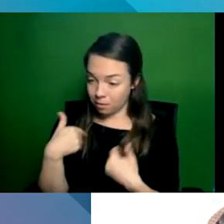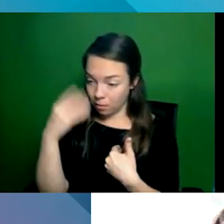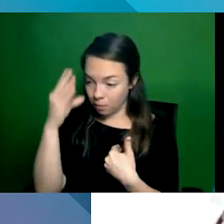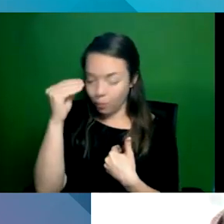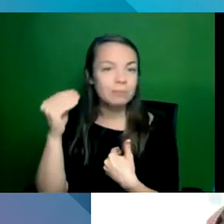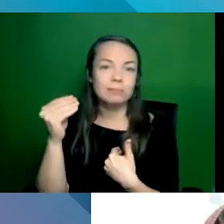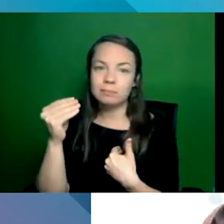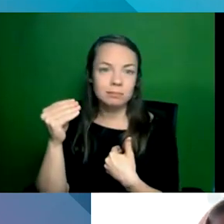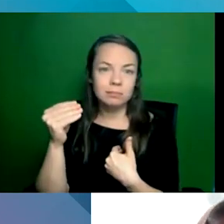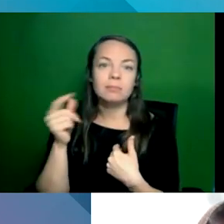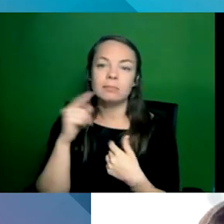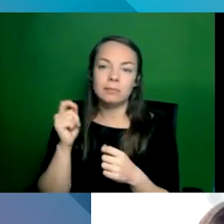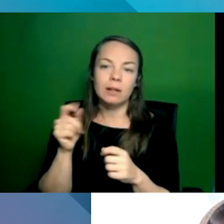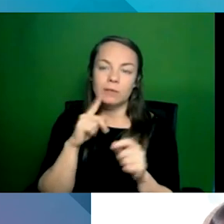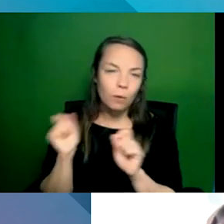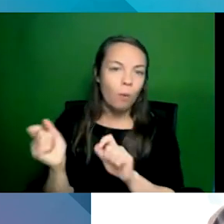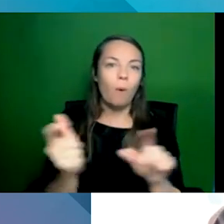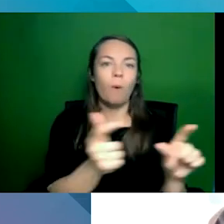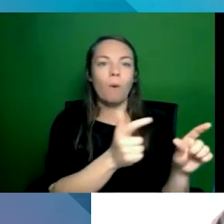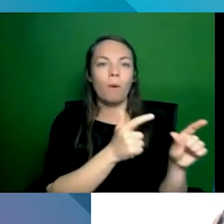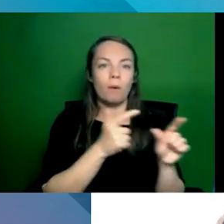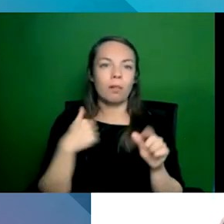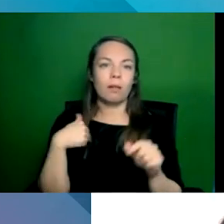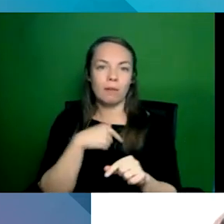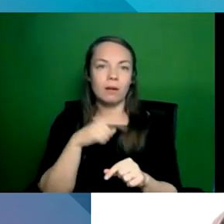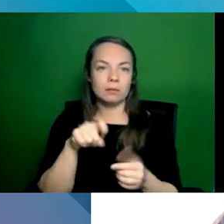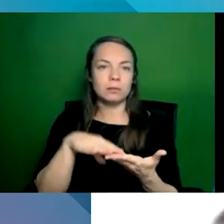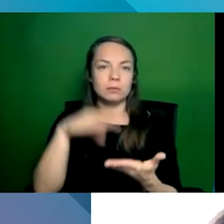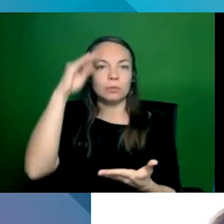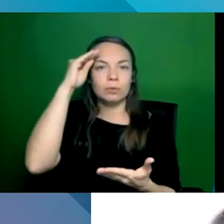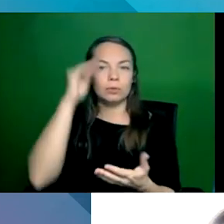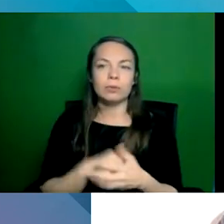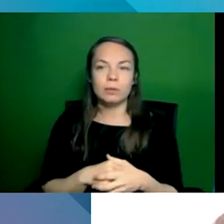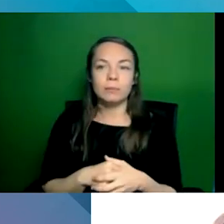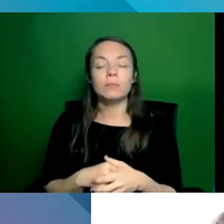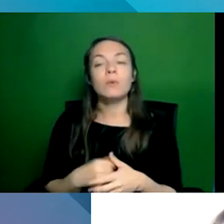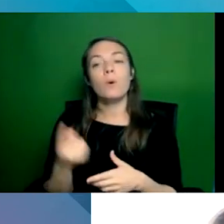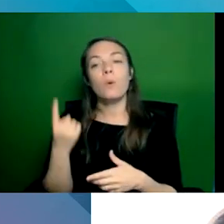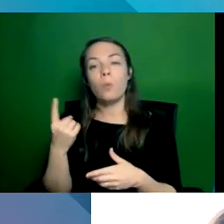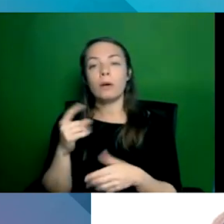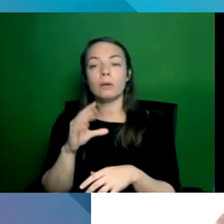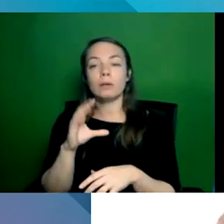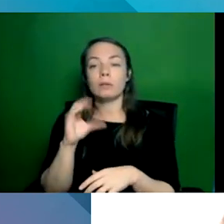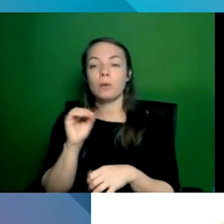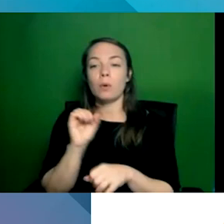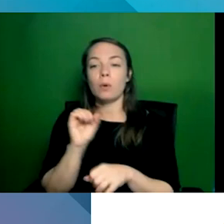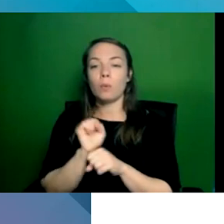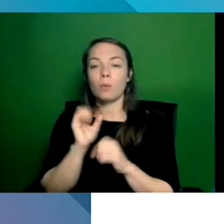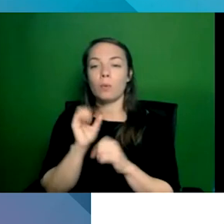in community. So that is a thing for all of us to learn. Because, I have a colleague on this call from a